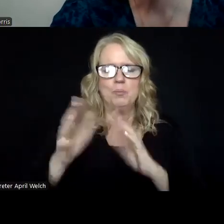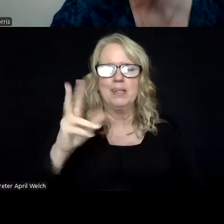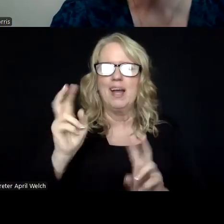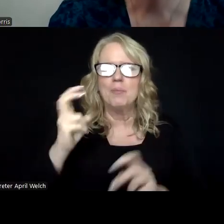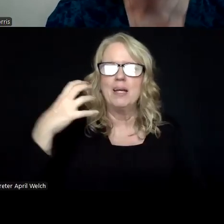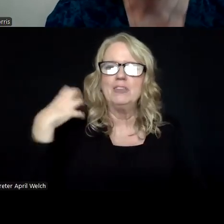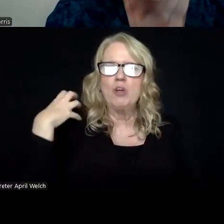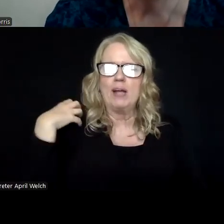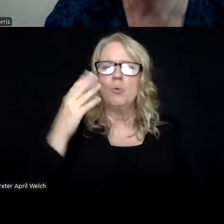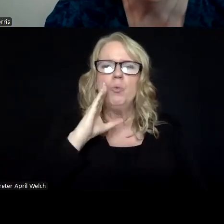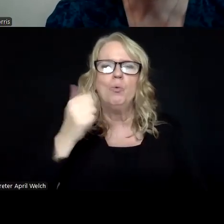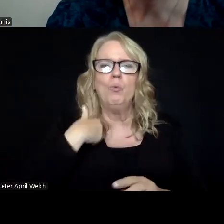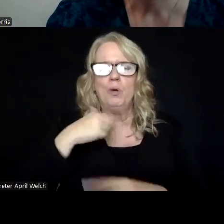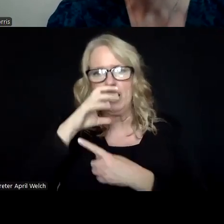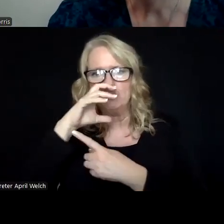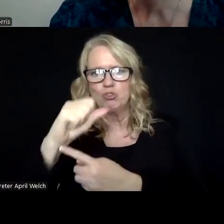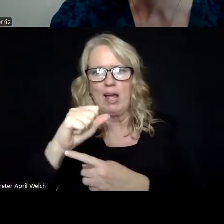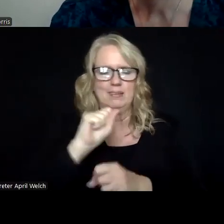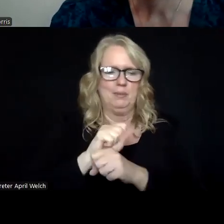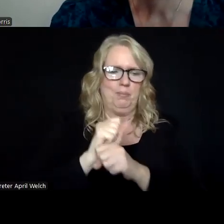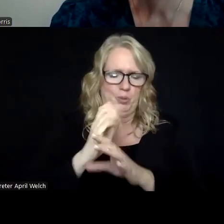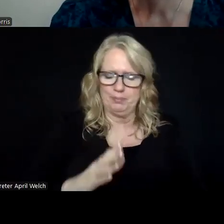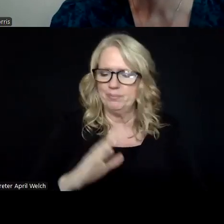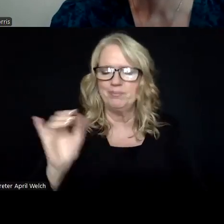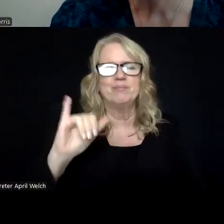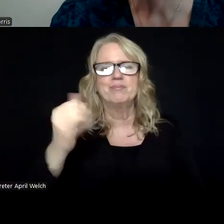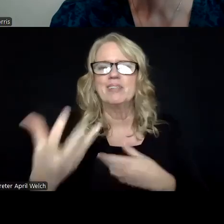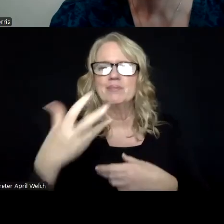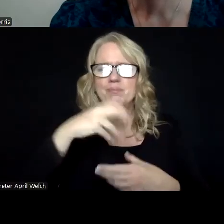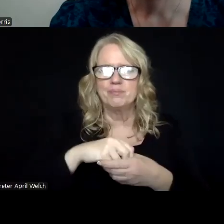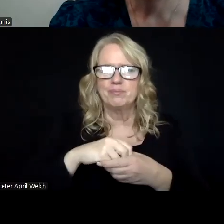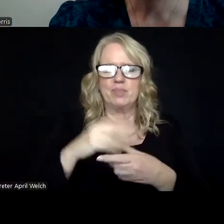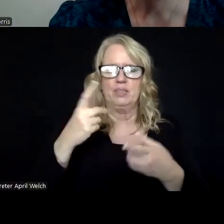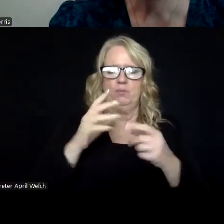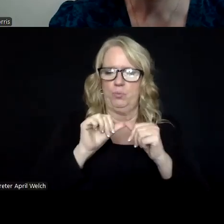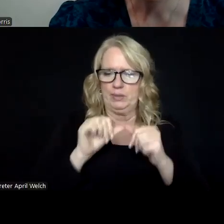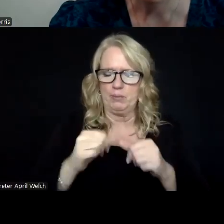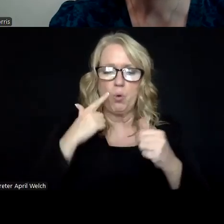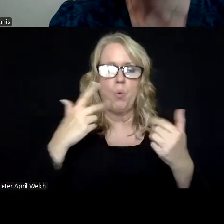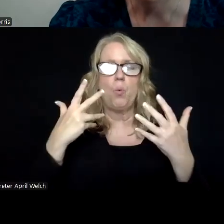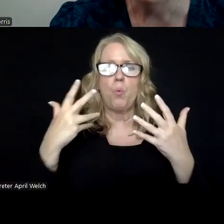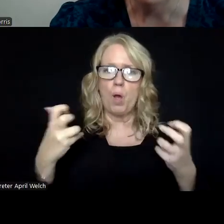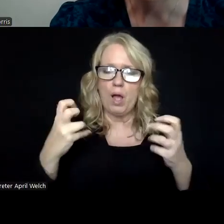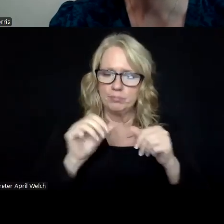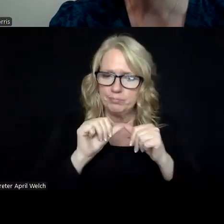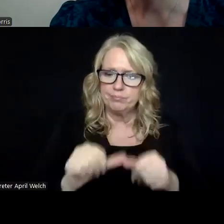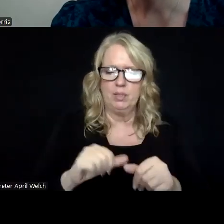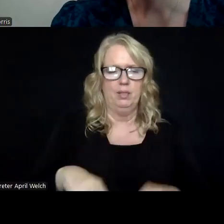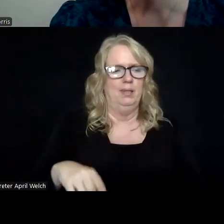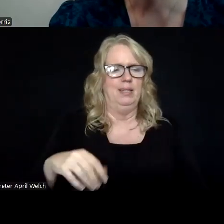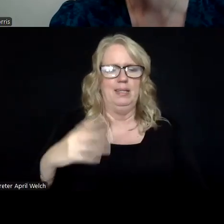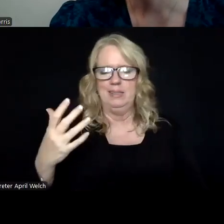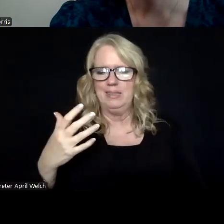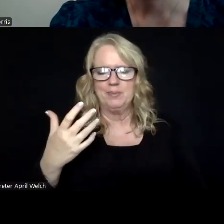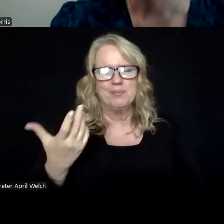attracting employees? Same thing with engagement versus retention. Do we want to be retained, detained? Right?